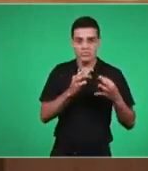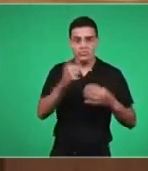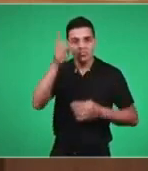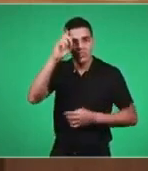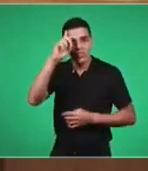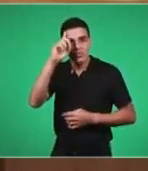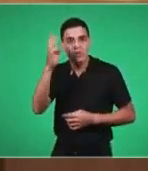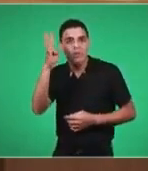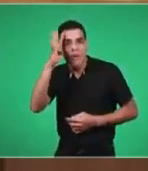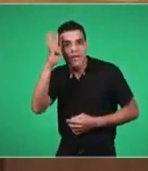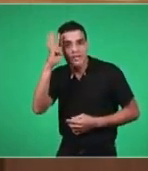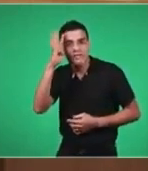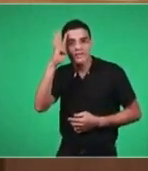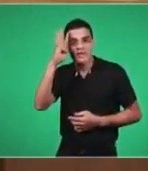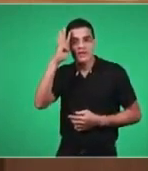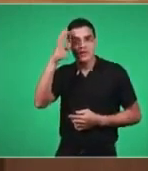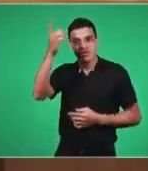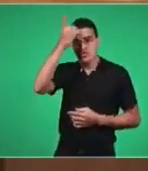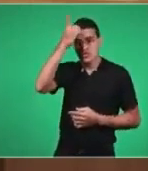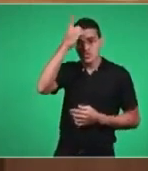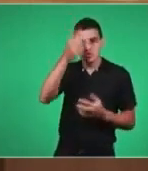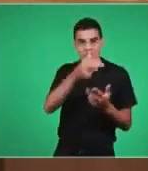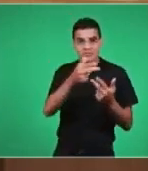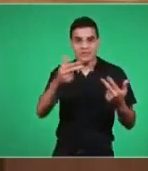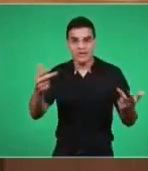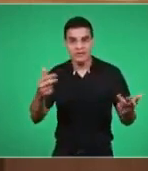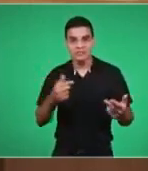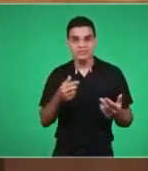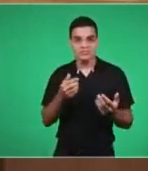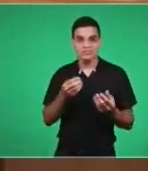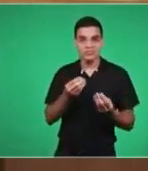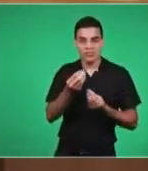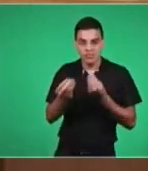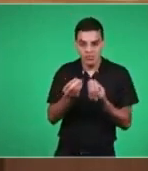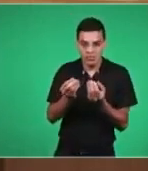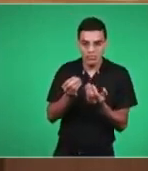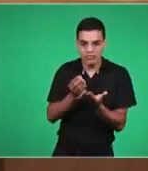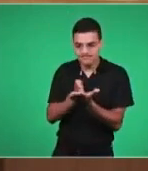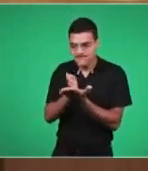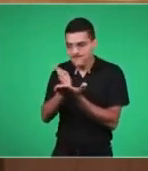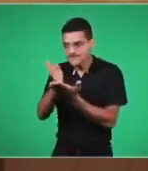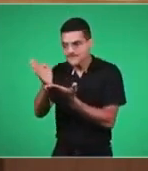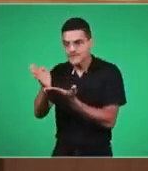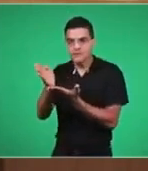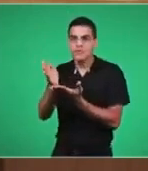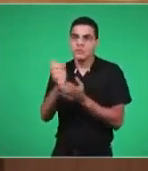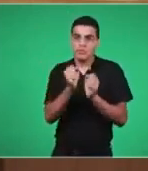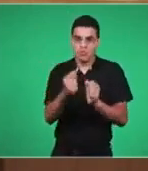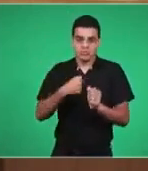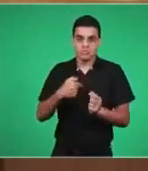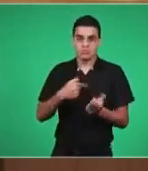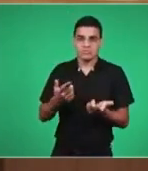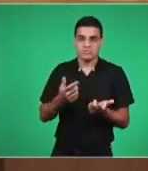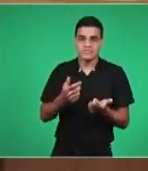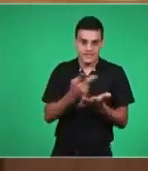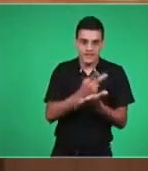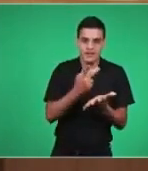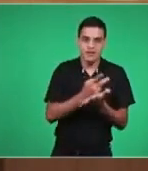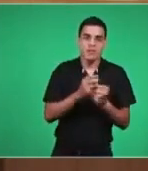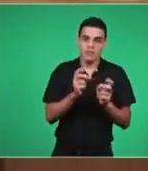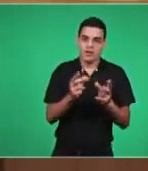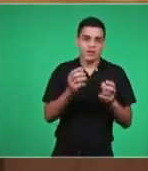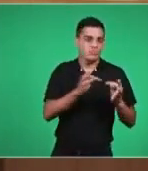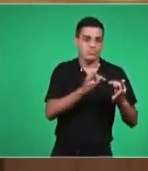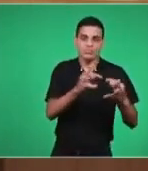Every Thursday, I receive information and all of these things about the way